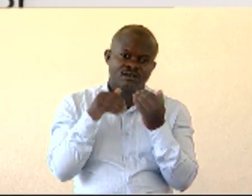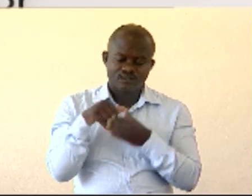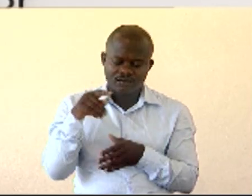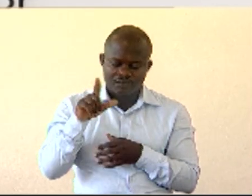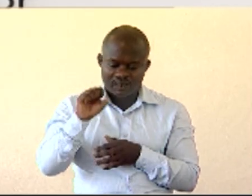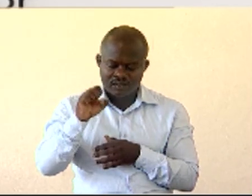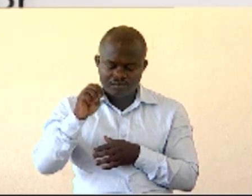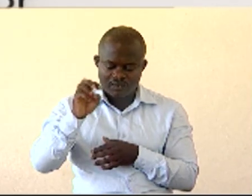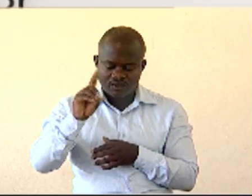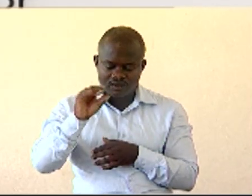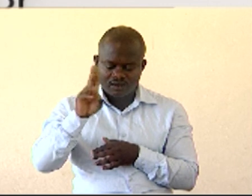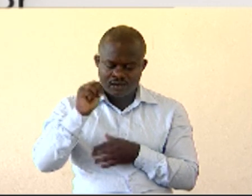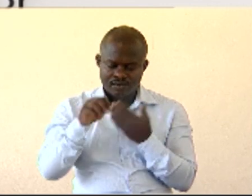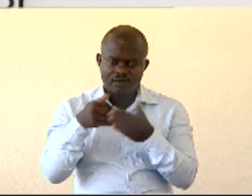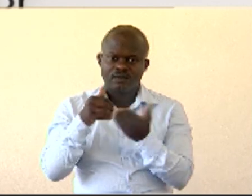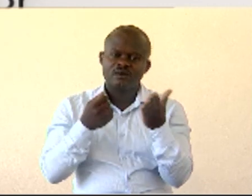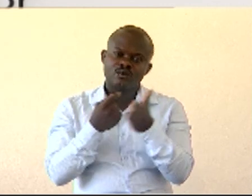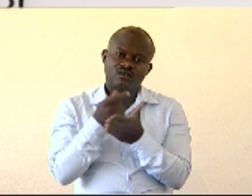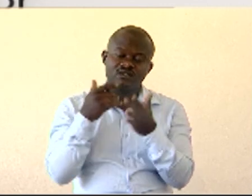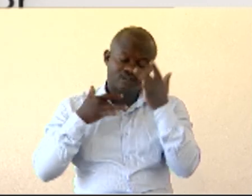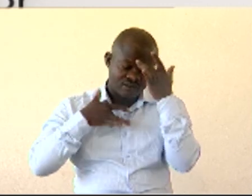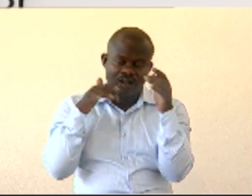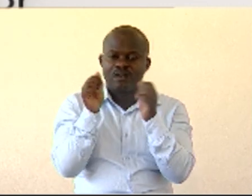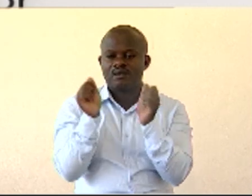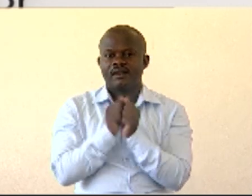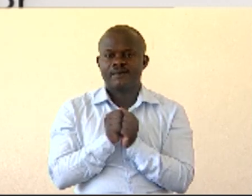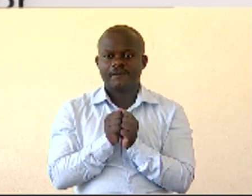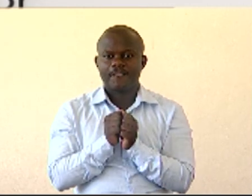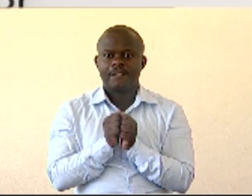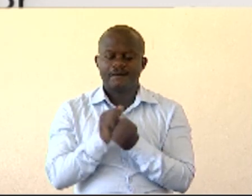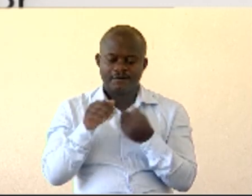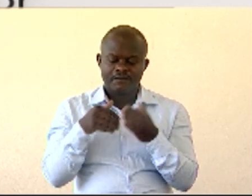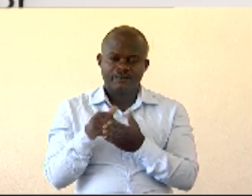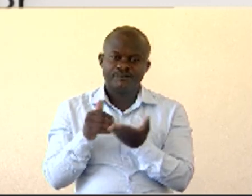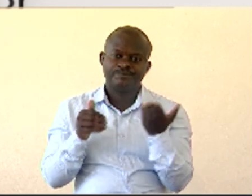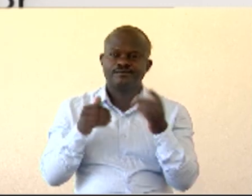parasite that causes malaria in human, the female one.